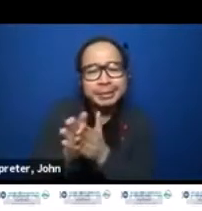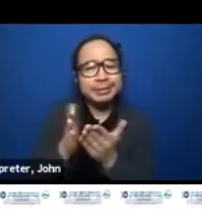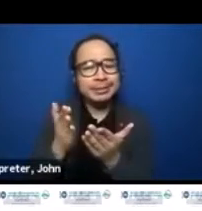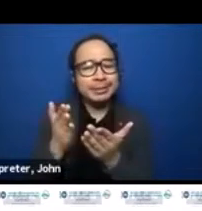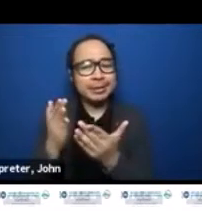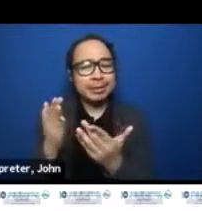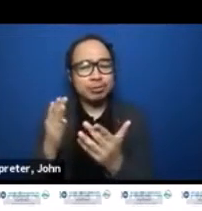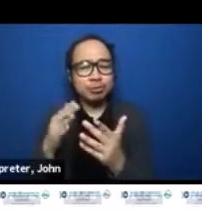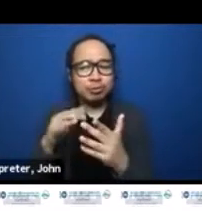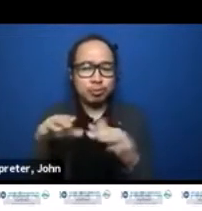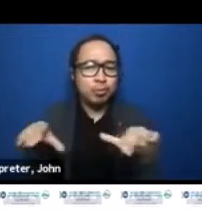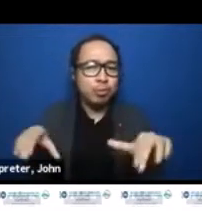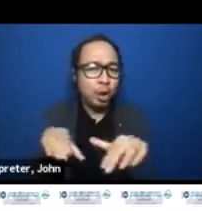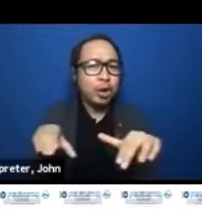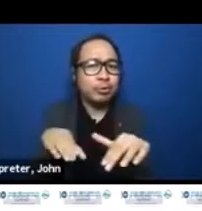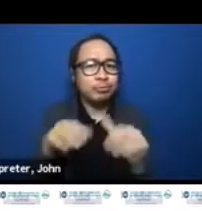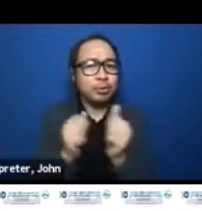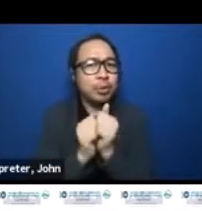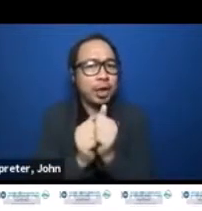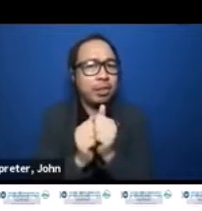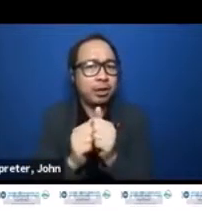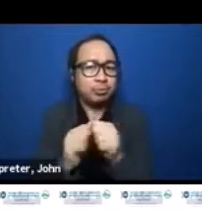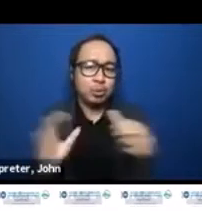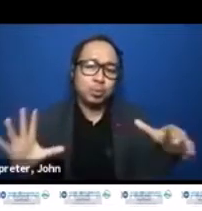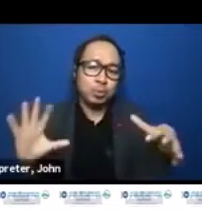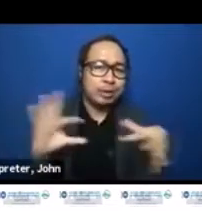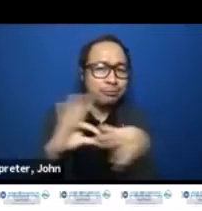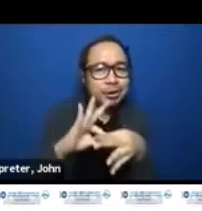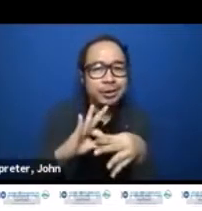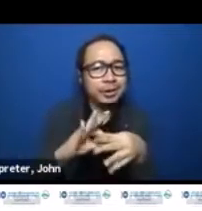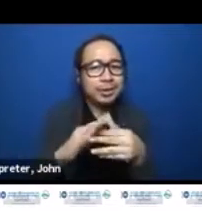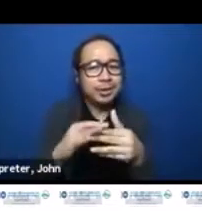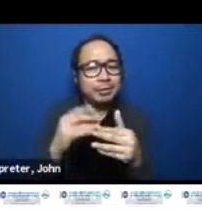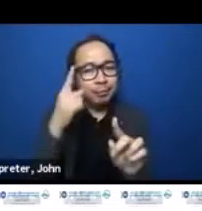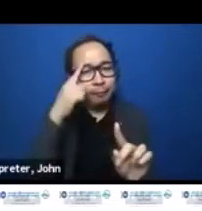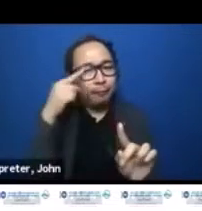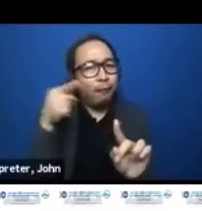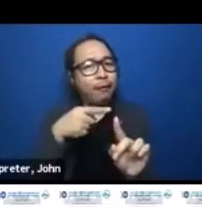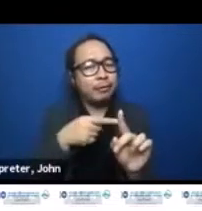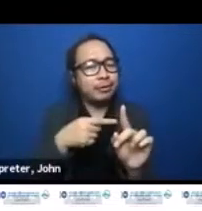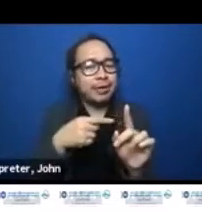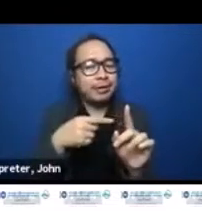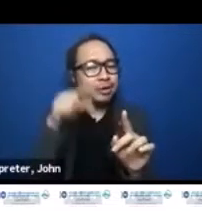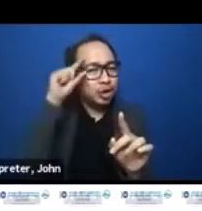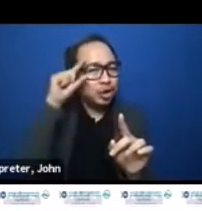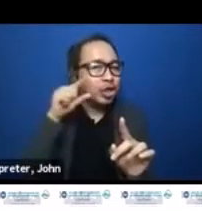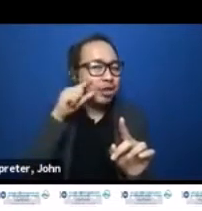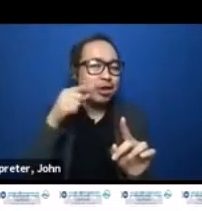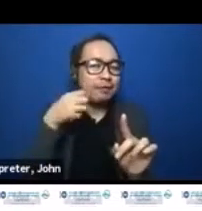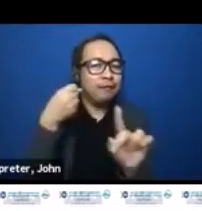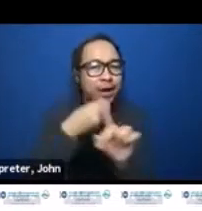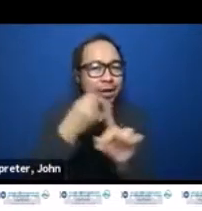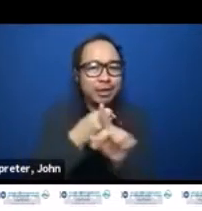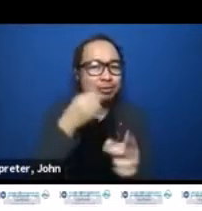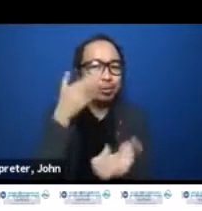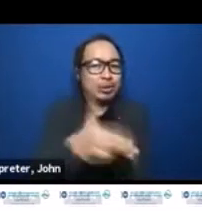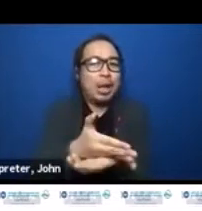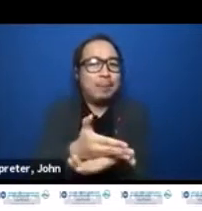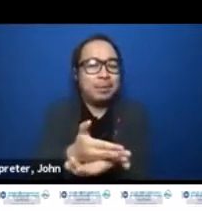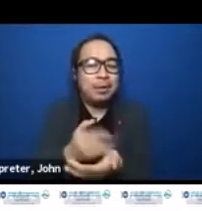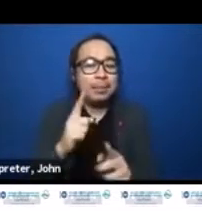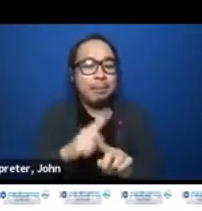together to fight gender-based violence. But what we also see, there are some